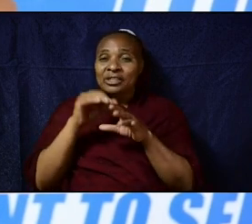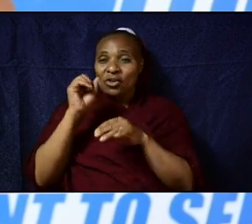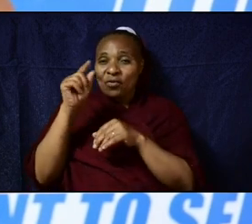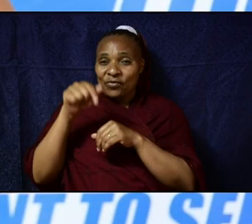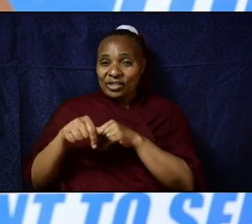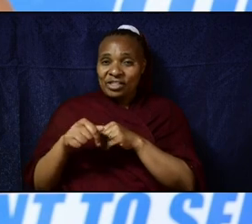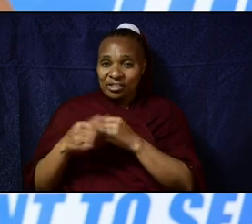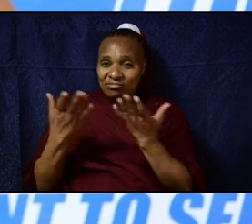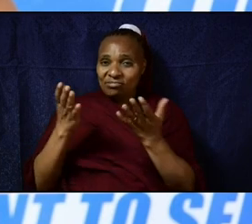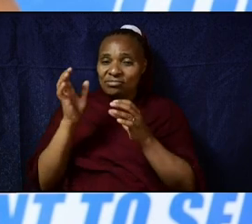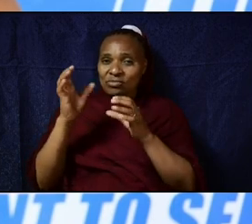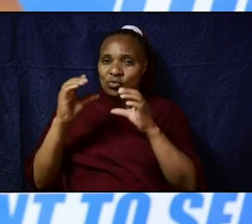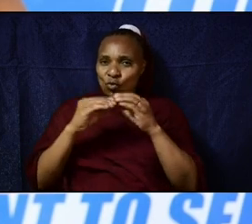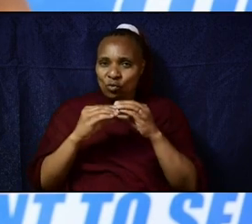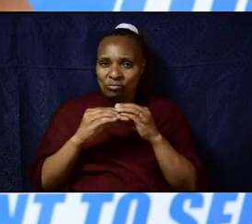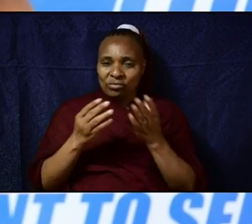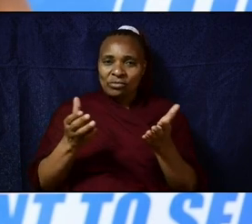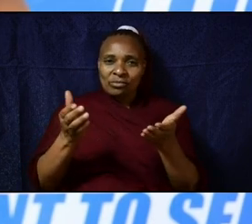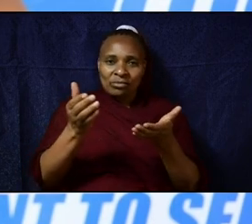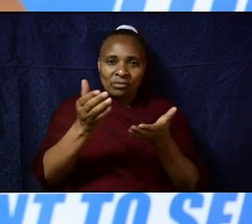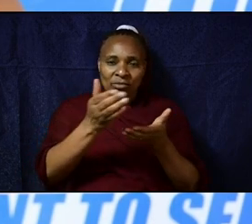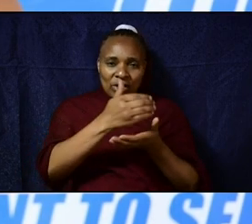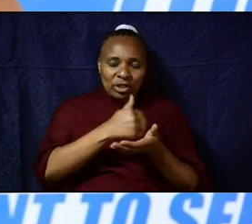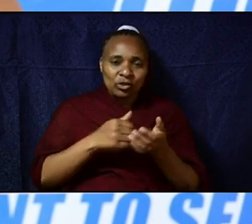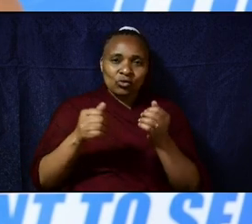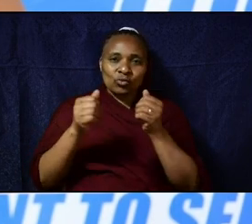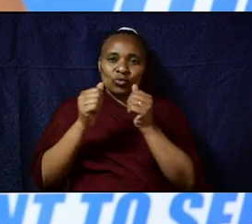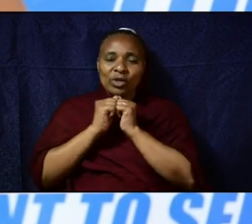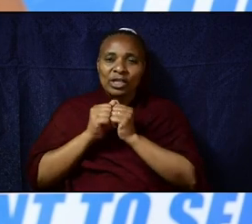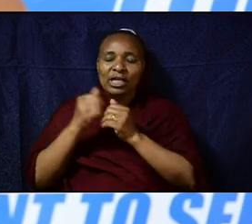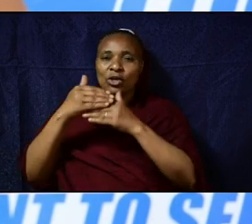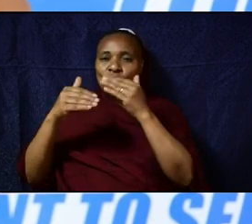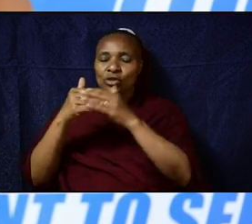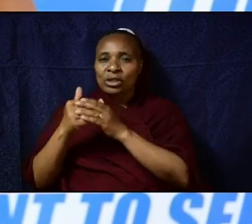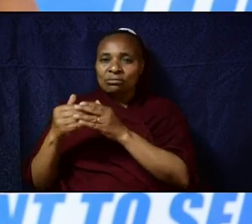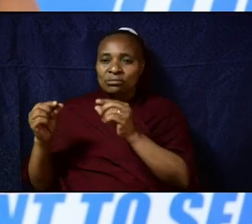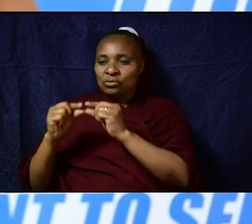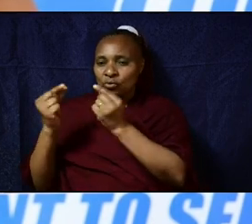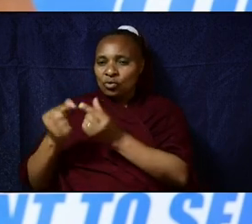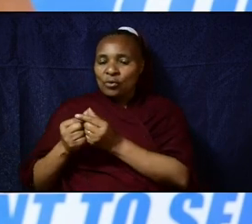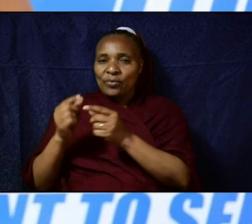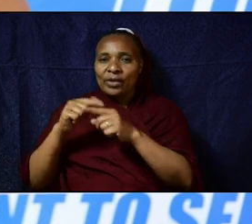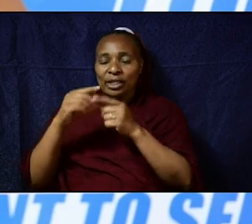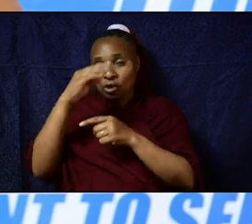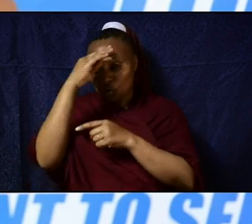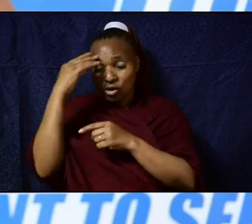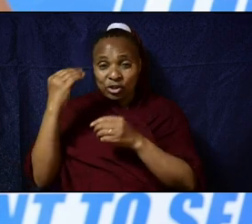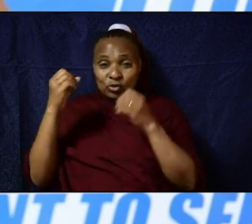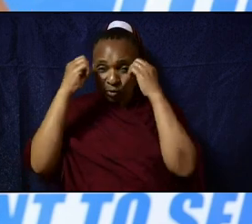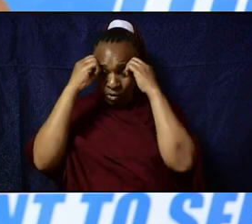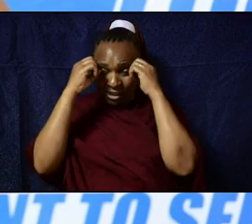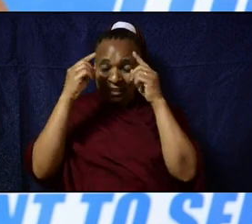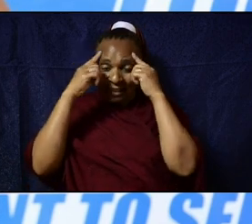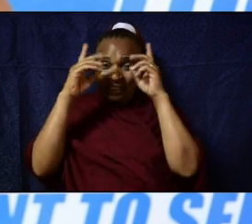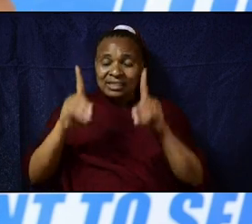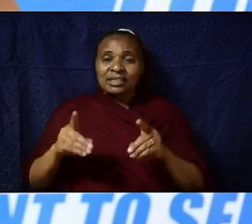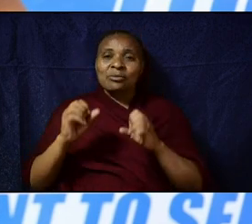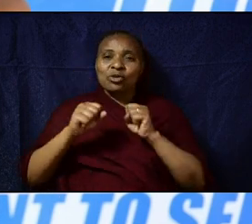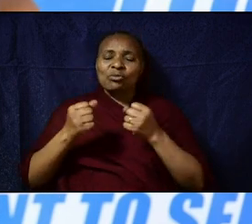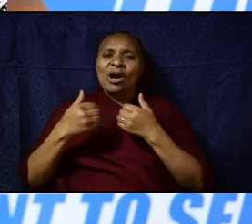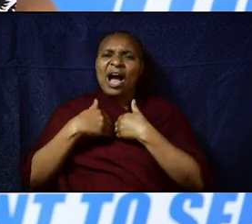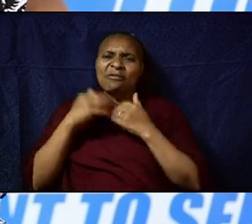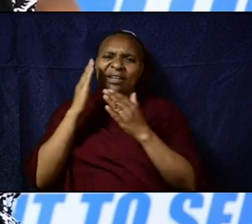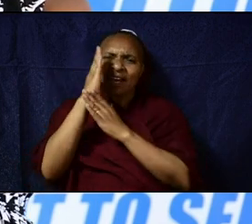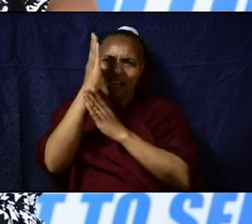this congregation that used to gather before the construction grew and grew, and the theology students decided that now they're going to get a bit more direct